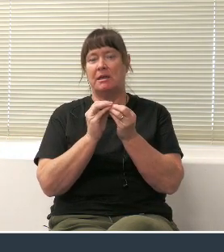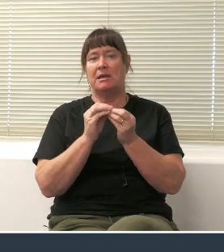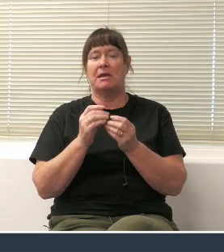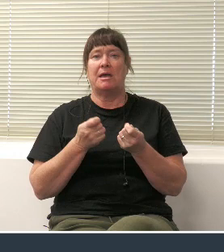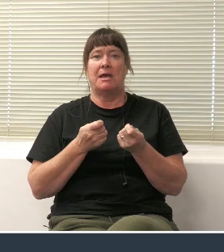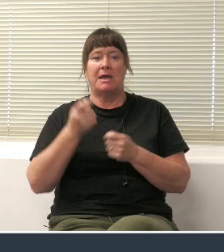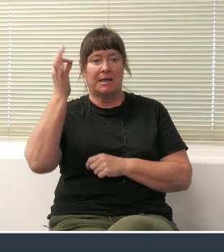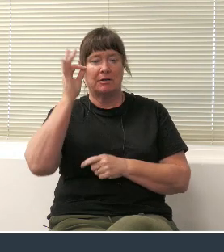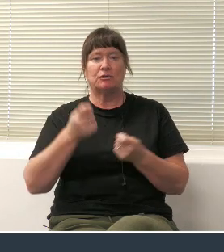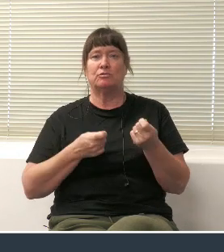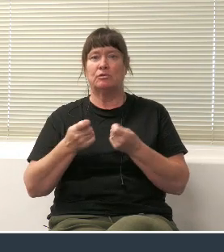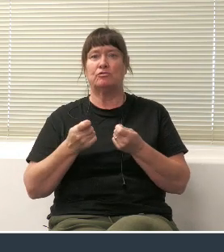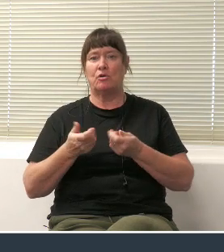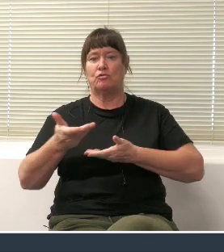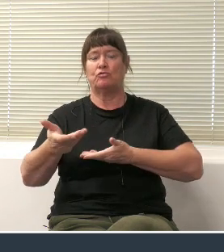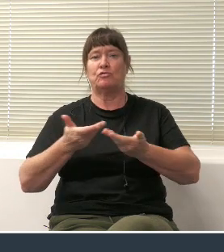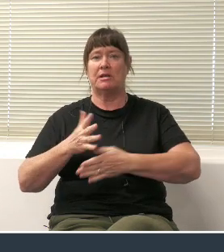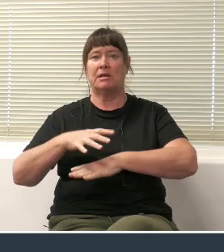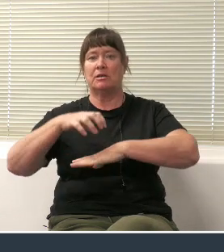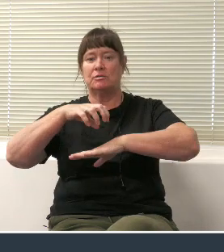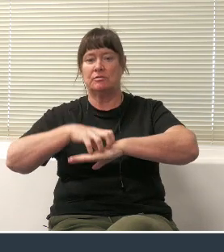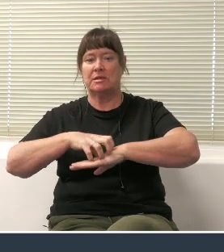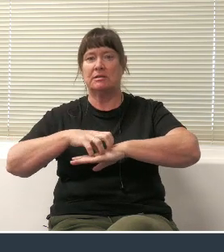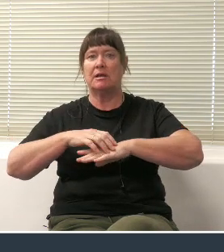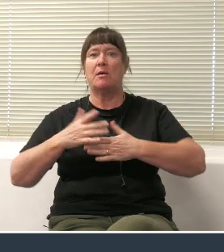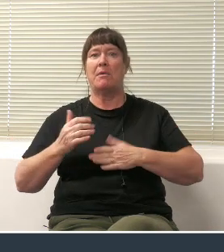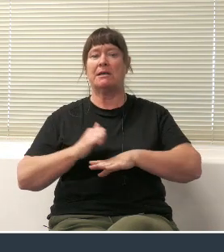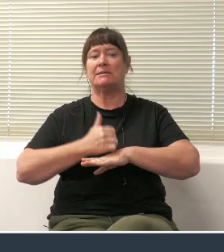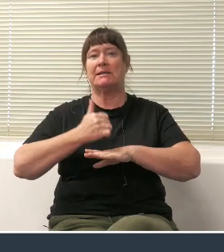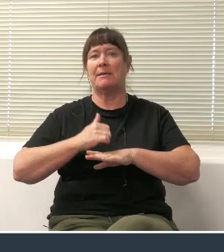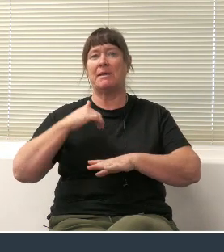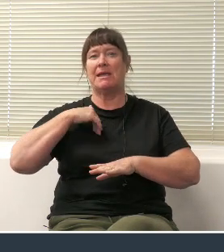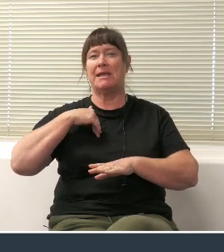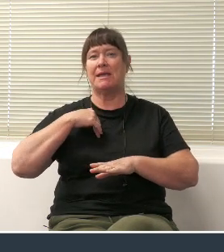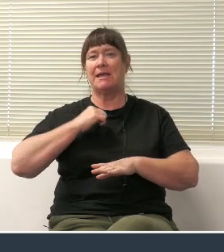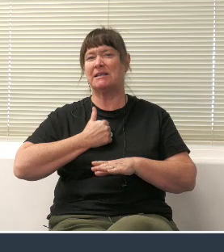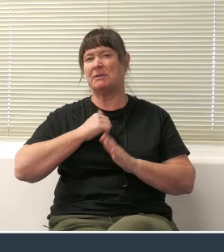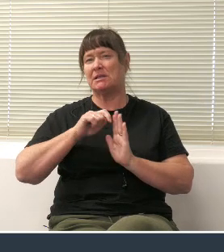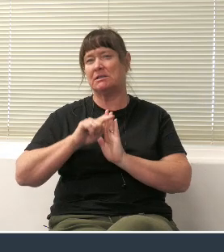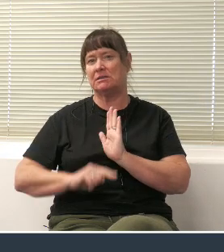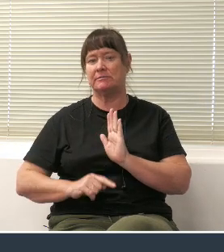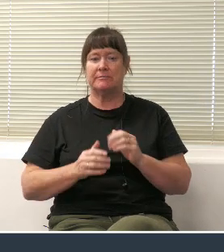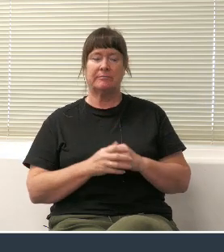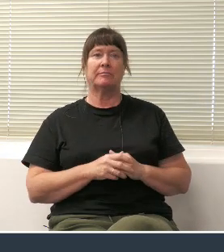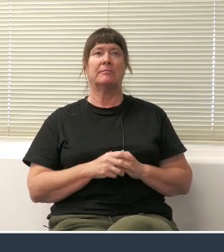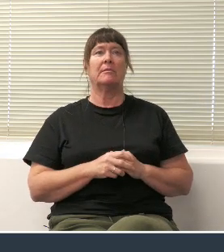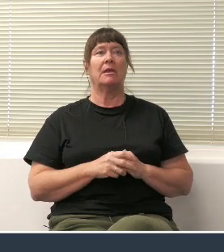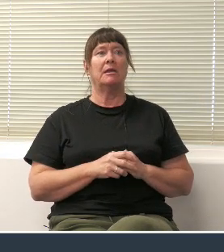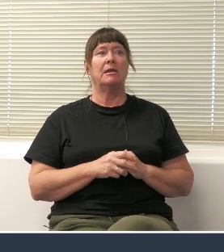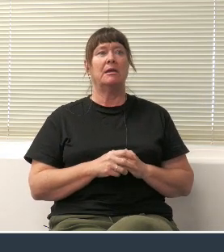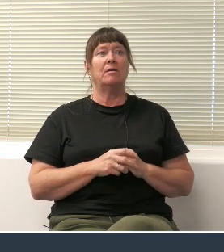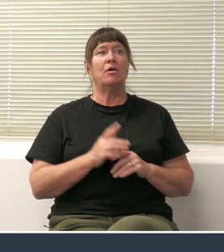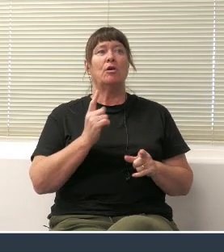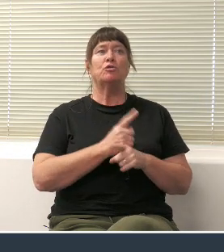by commencing work on the statement of expectations. Deputy Mayor Brosnan. Thank you, Mayor Wise. Just listening to the conversation around